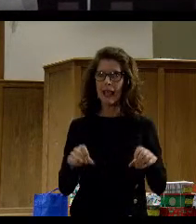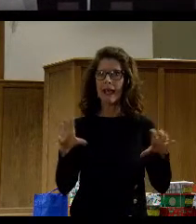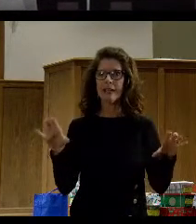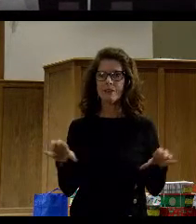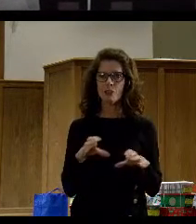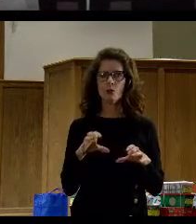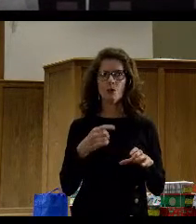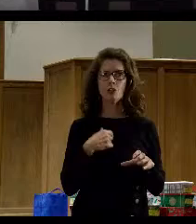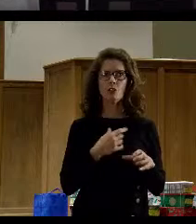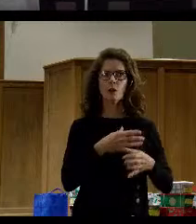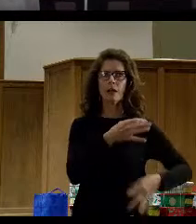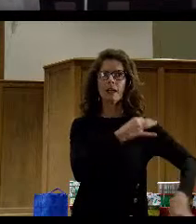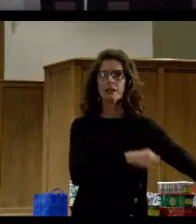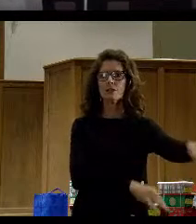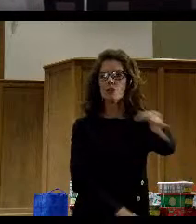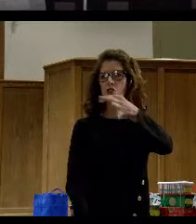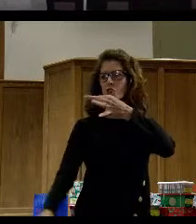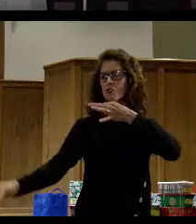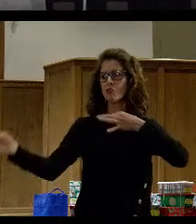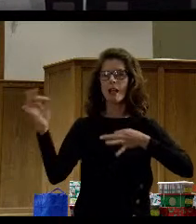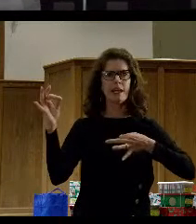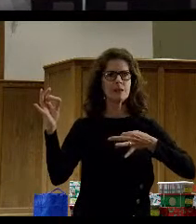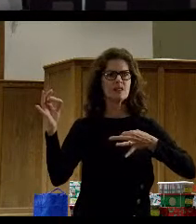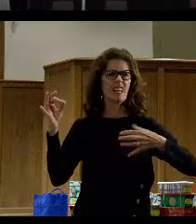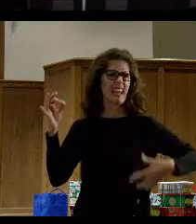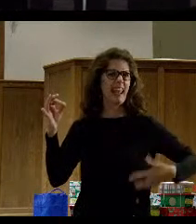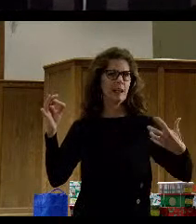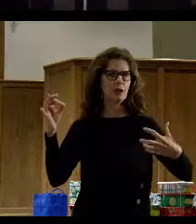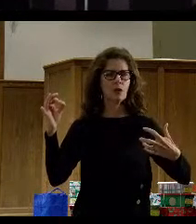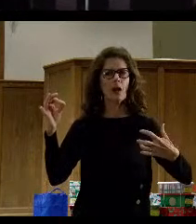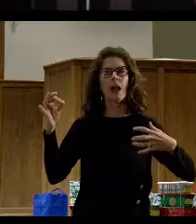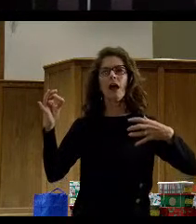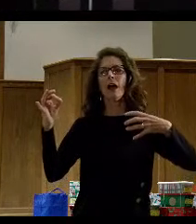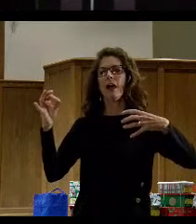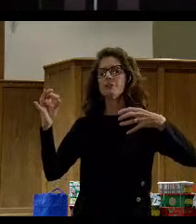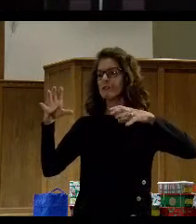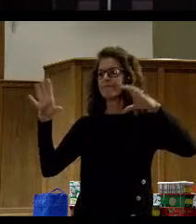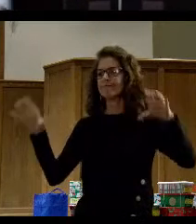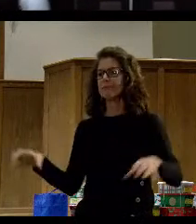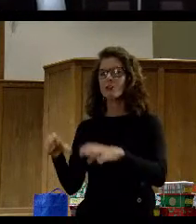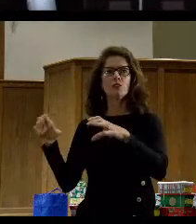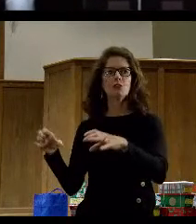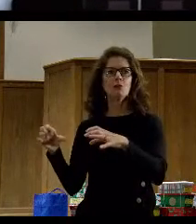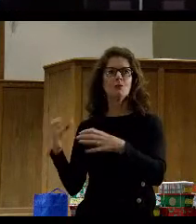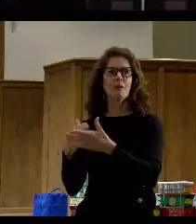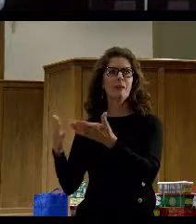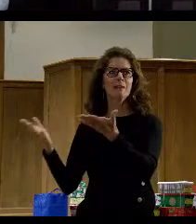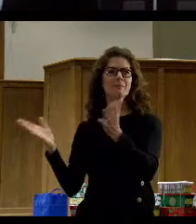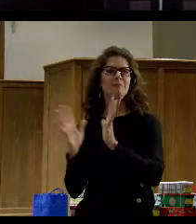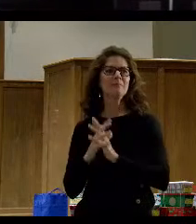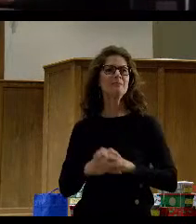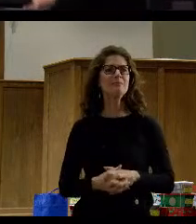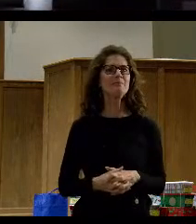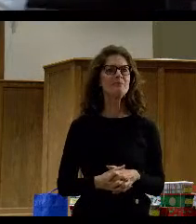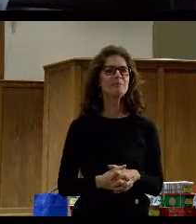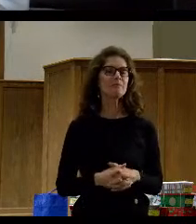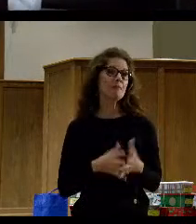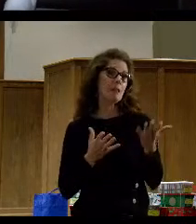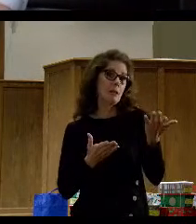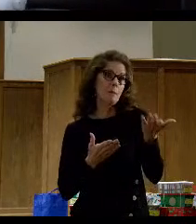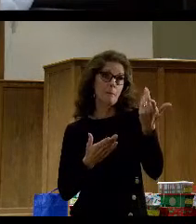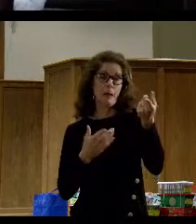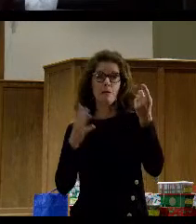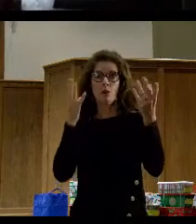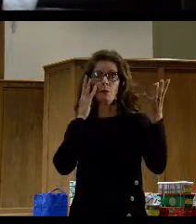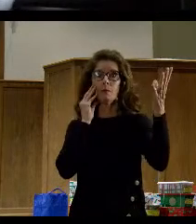exchange your anger. Instead of just getting mad all the time, do something about it. So I'm sure you've experienced this at some time